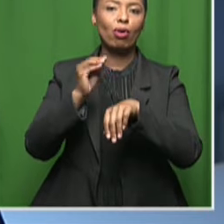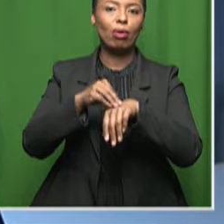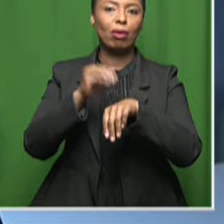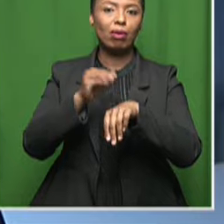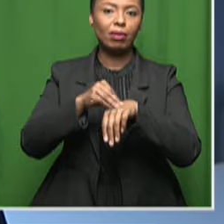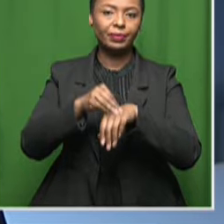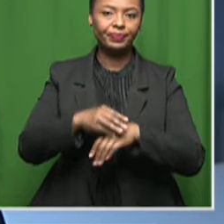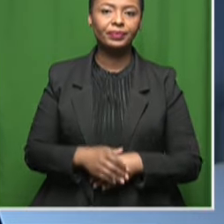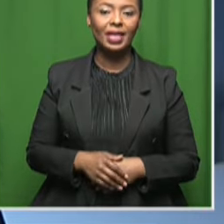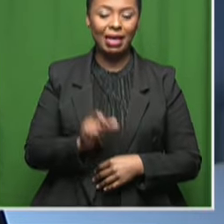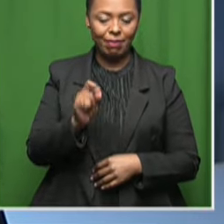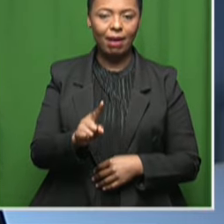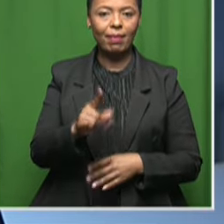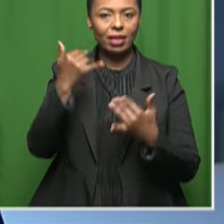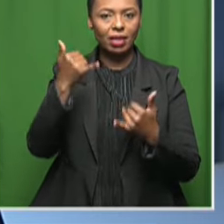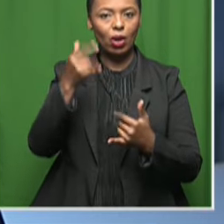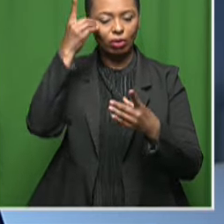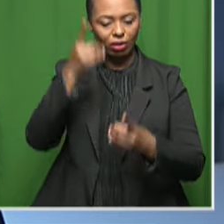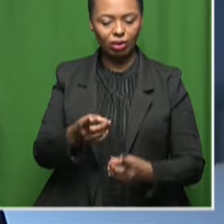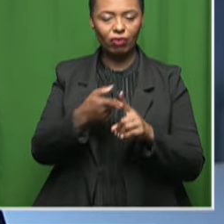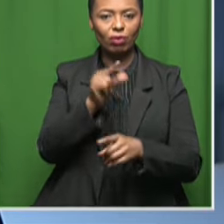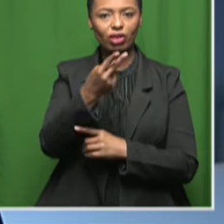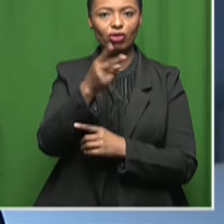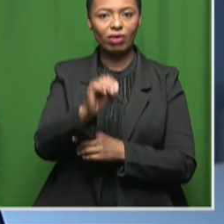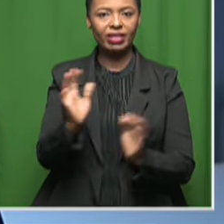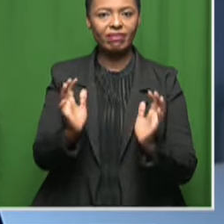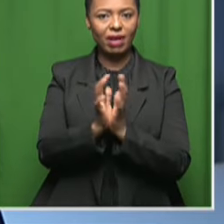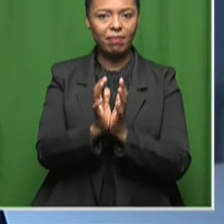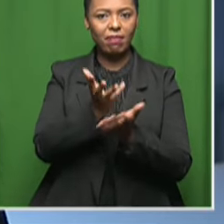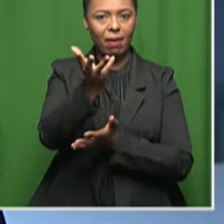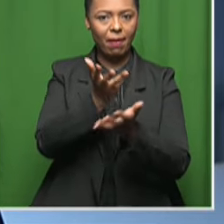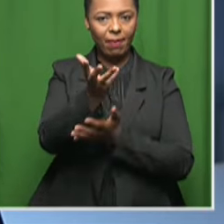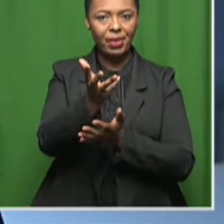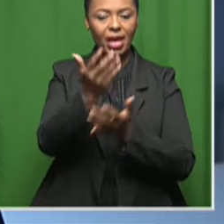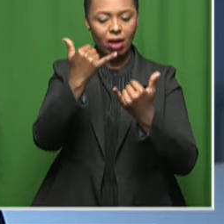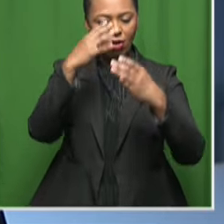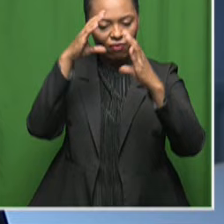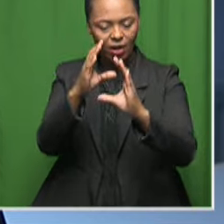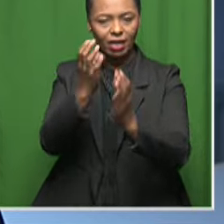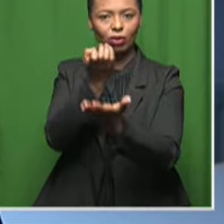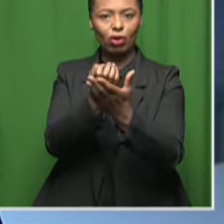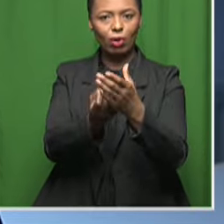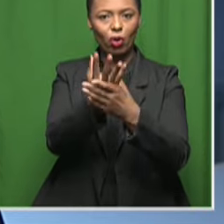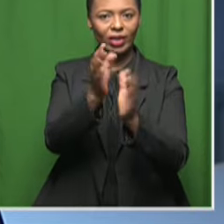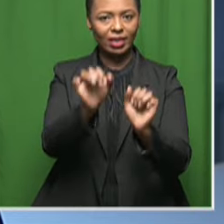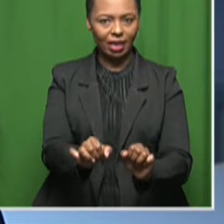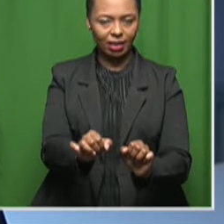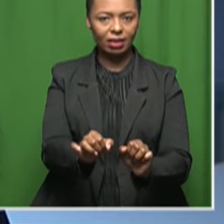G20 presidency, we said it's important for us to focus on economic growth,